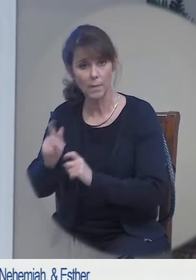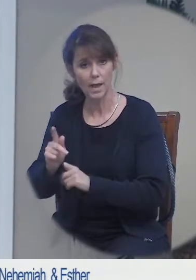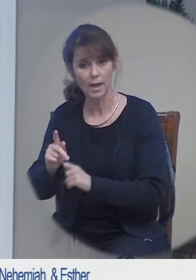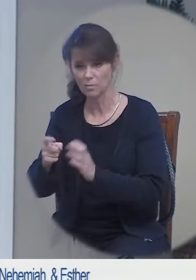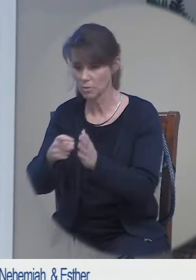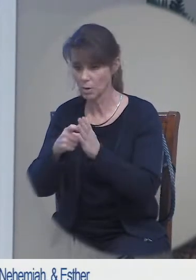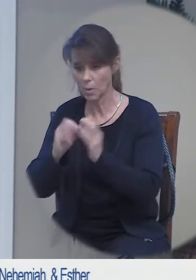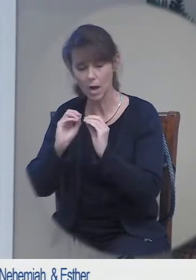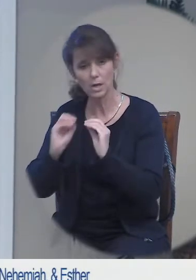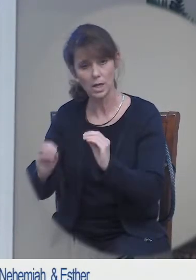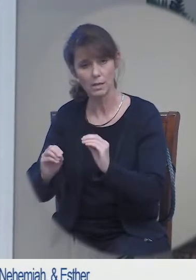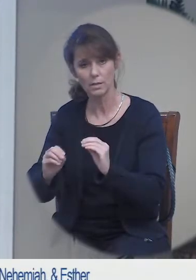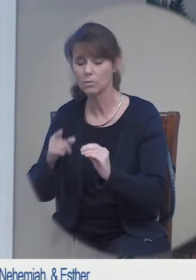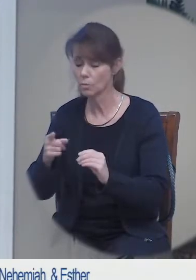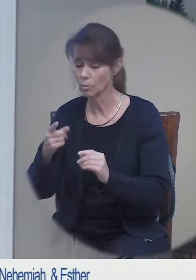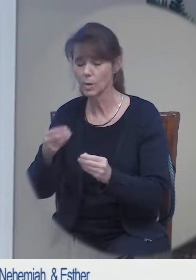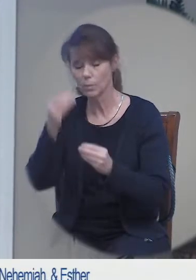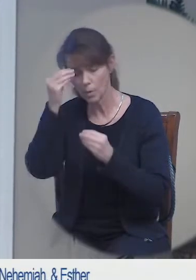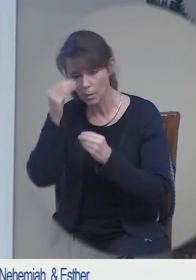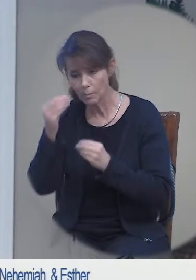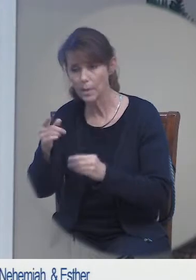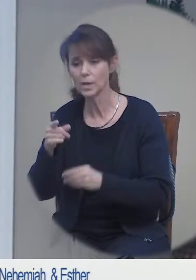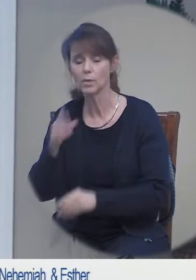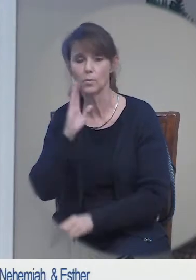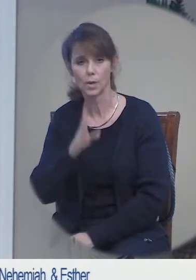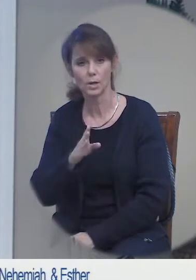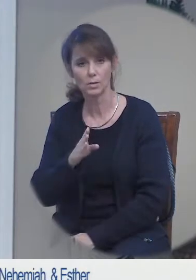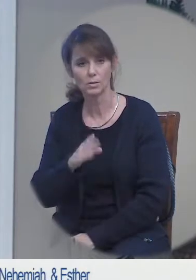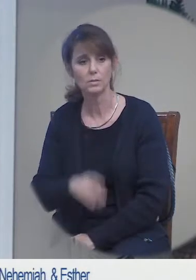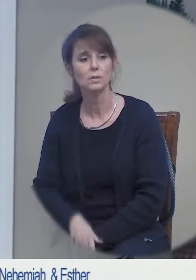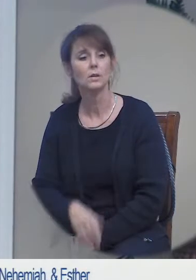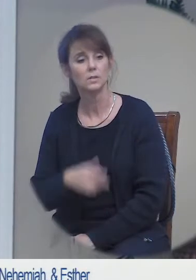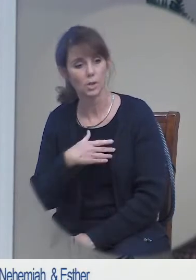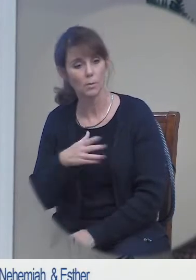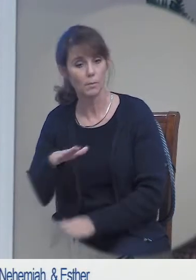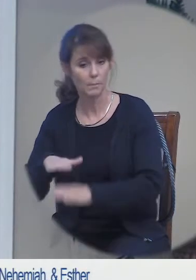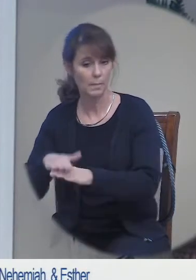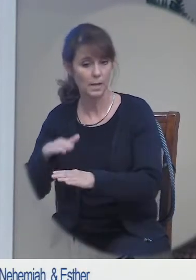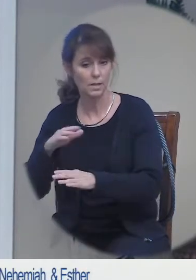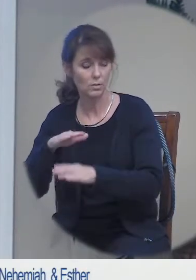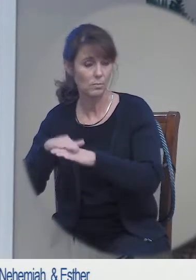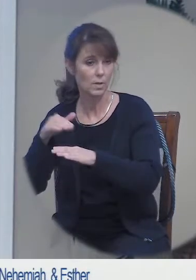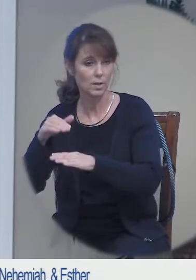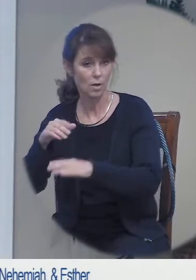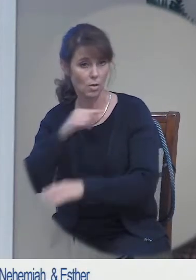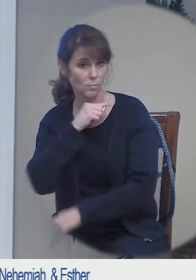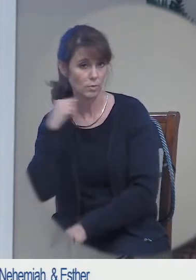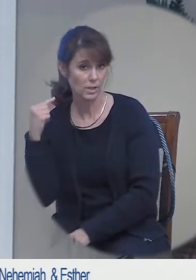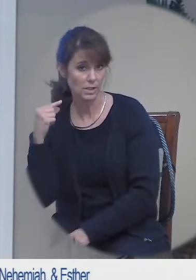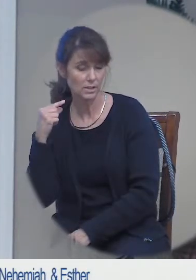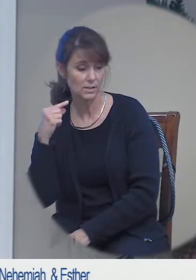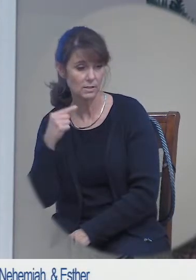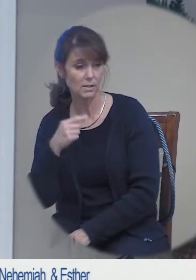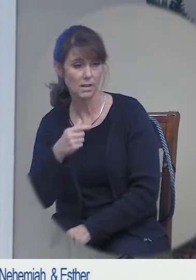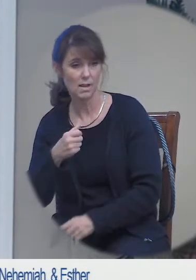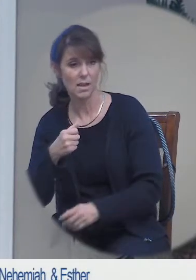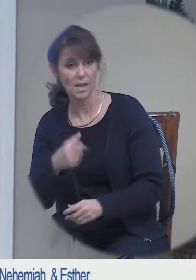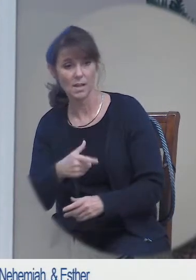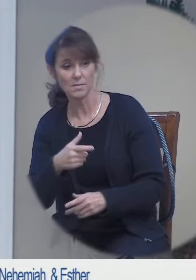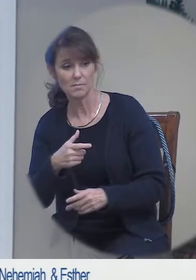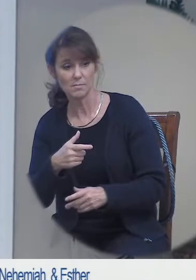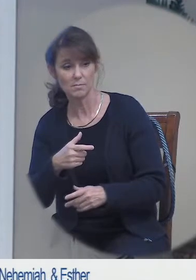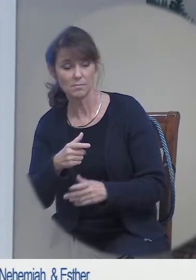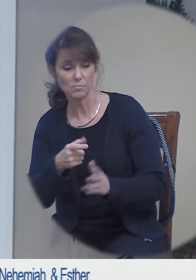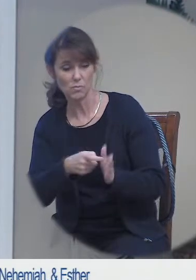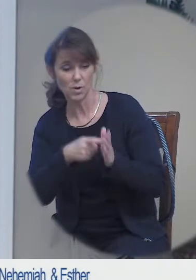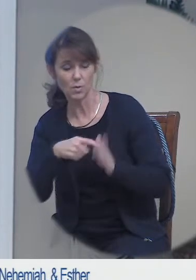We will do exactly as you say. So I called the priest, and I took an oath from them that they would do according to this